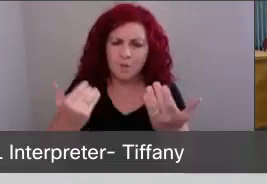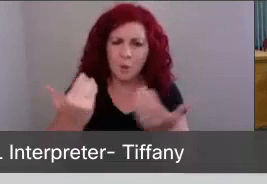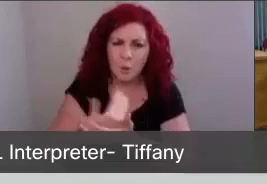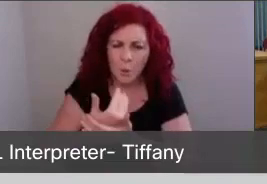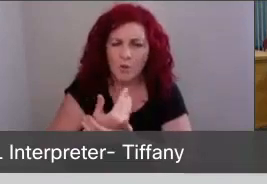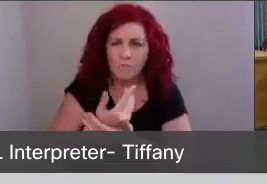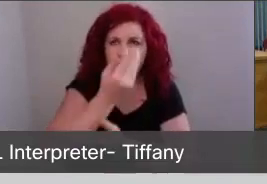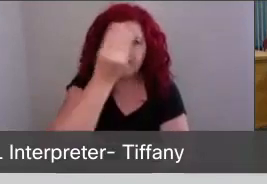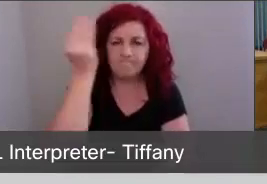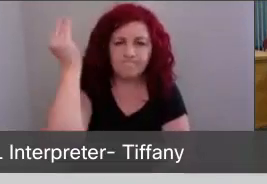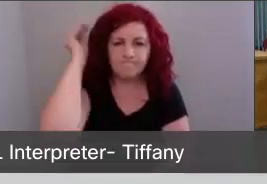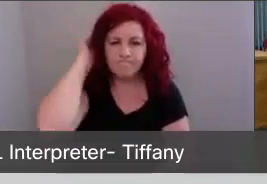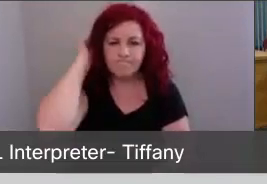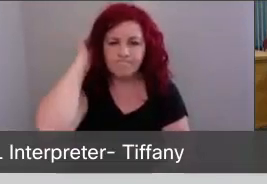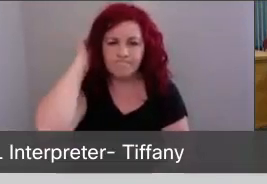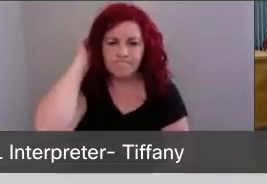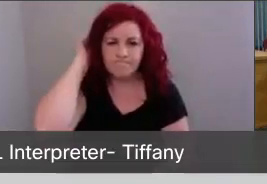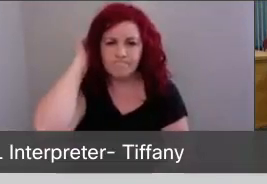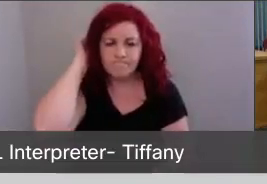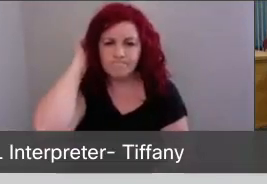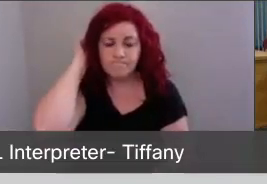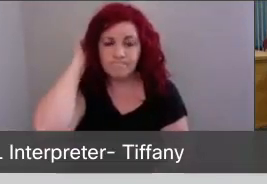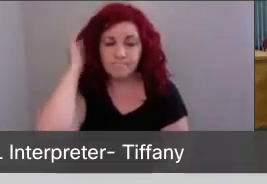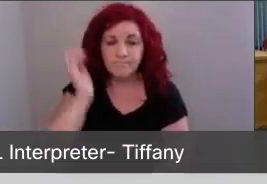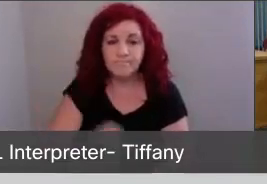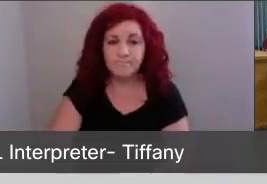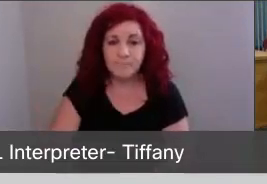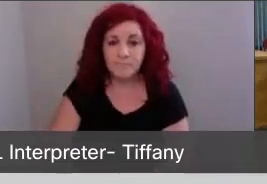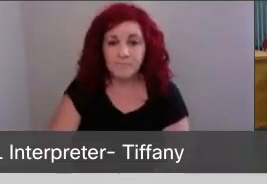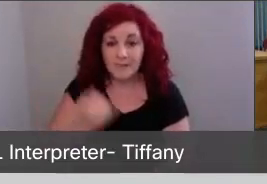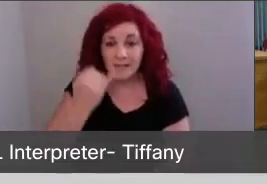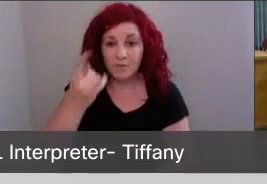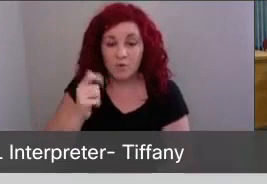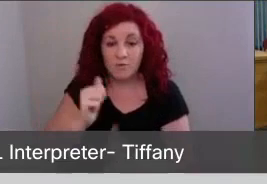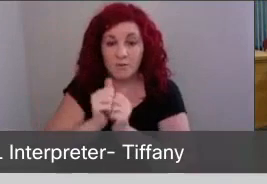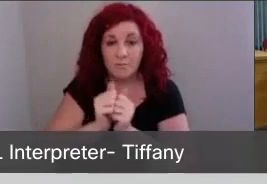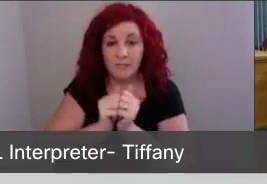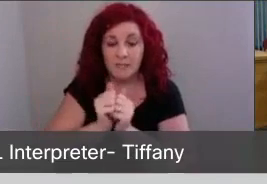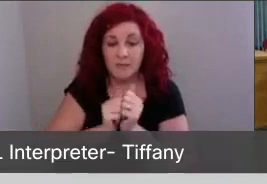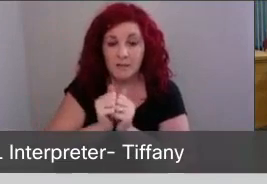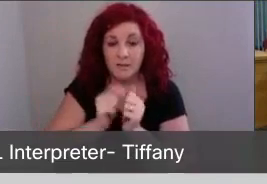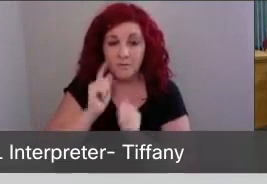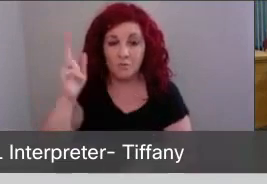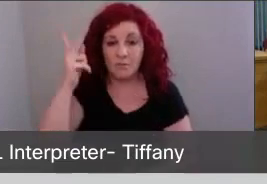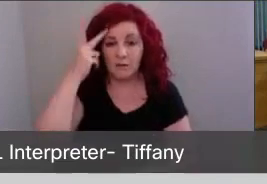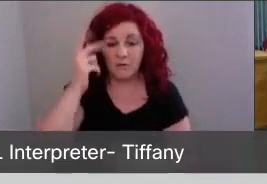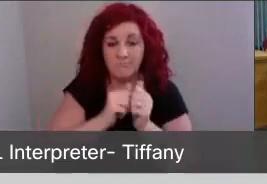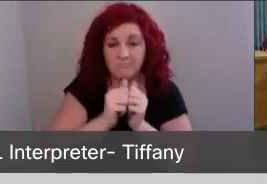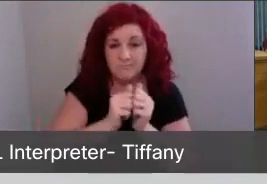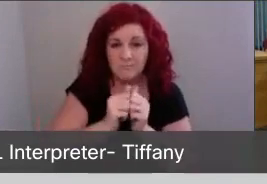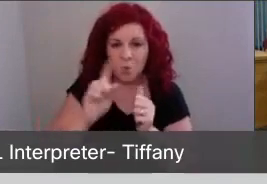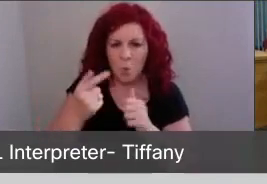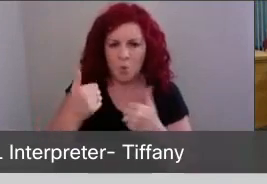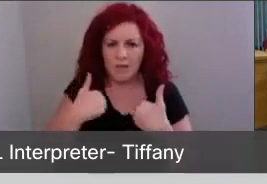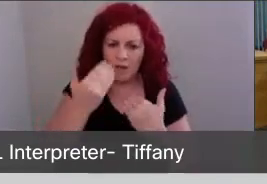of your mind perhaps that if you were running for office and you only have so many much time and so much money to